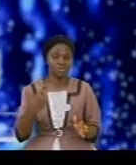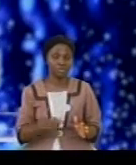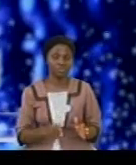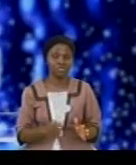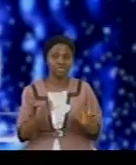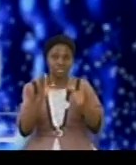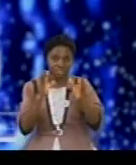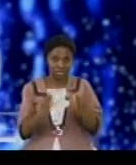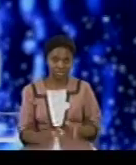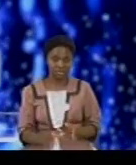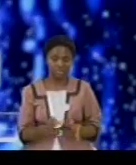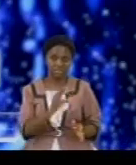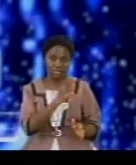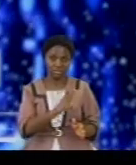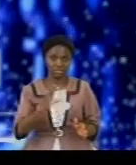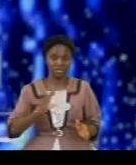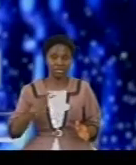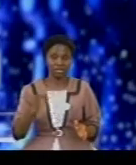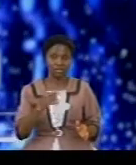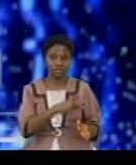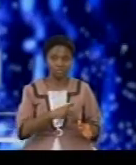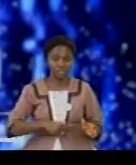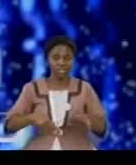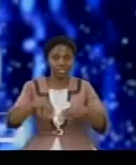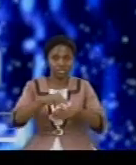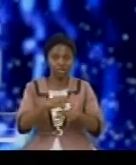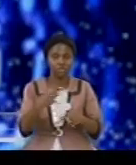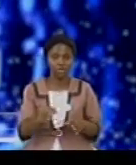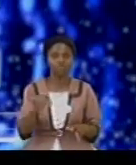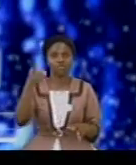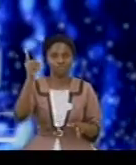members or citizens of the kingdom of God.